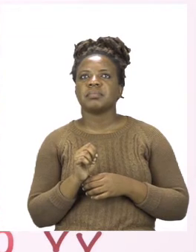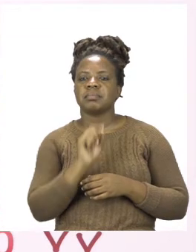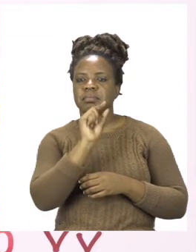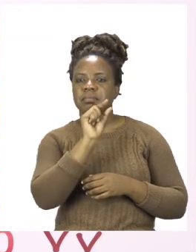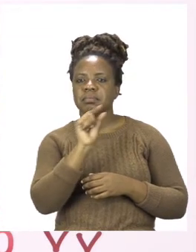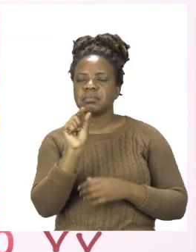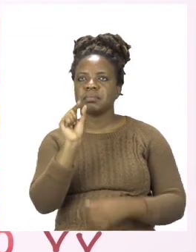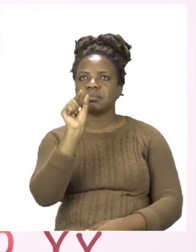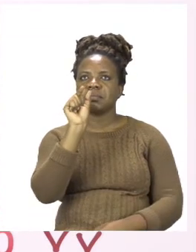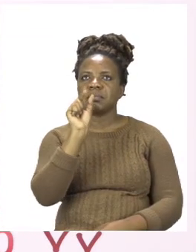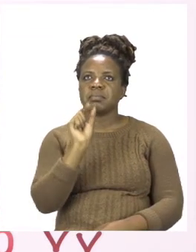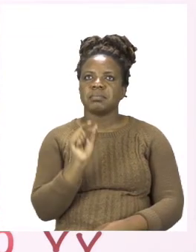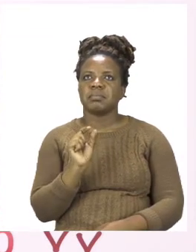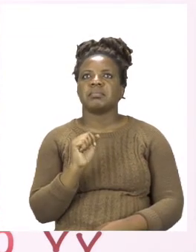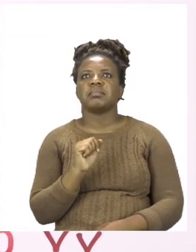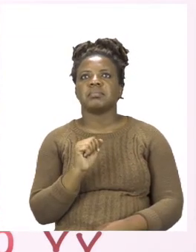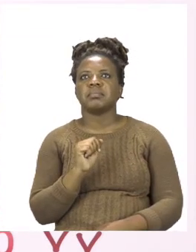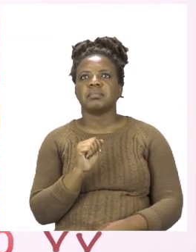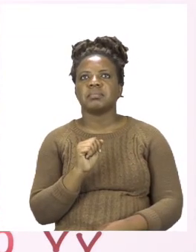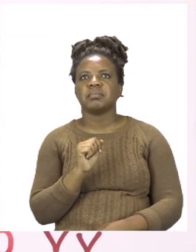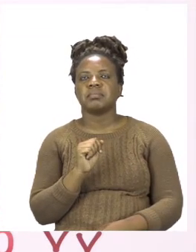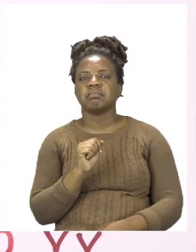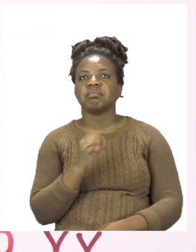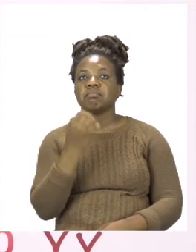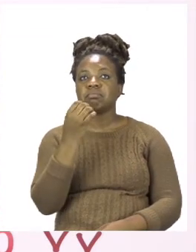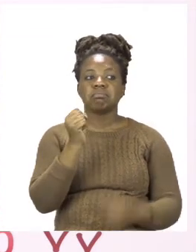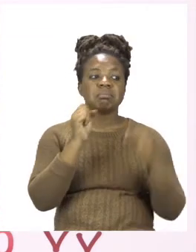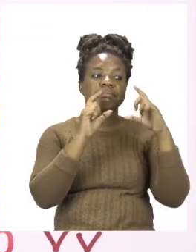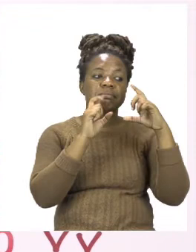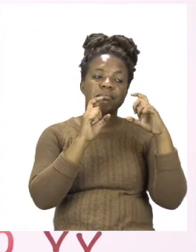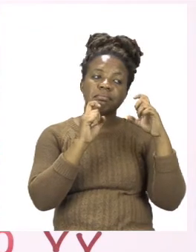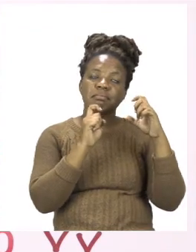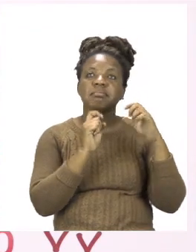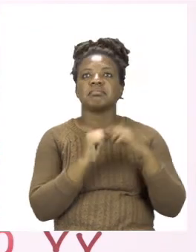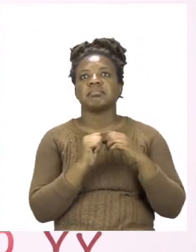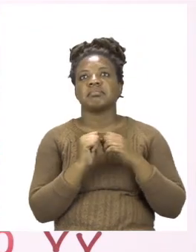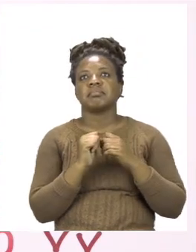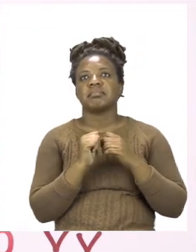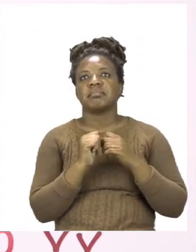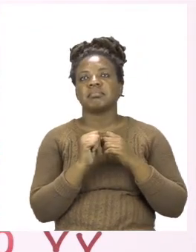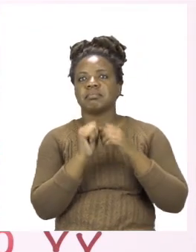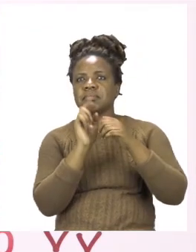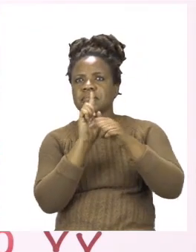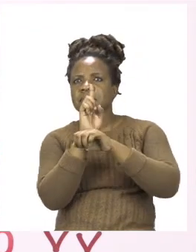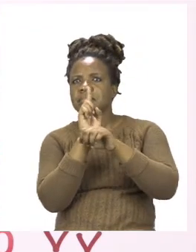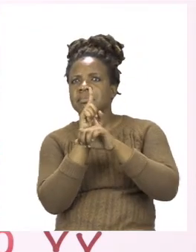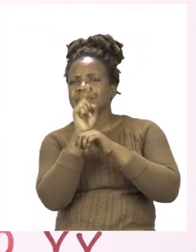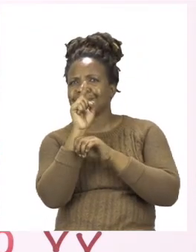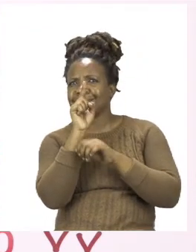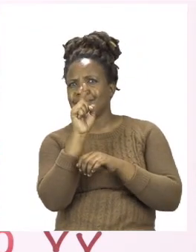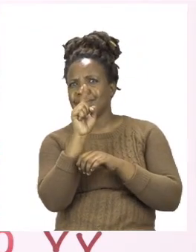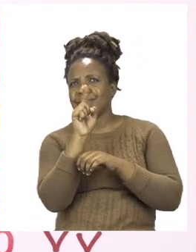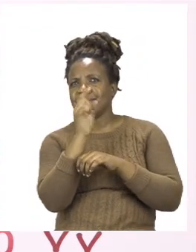puzzle, what is important are the clues so that you know where to put the words. If you see a clue